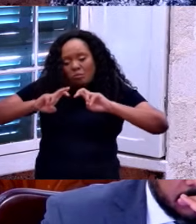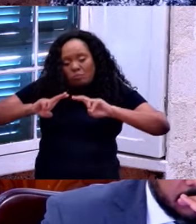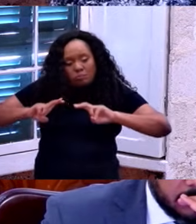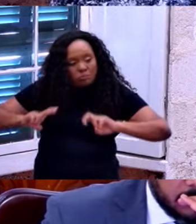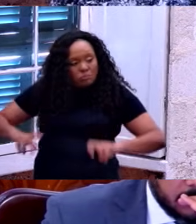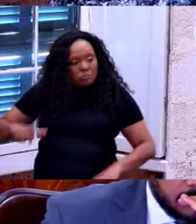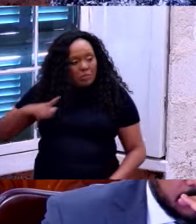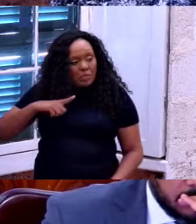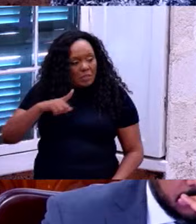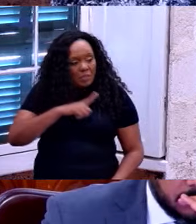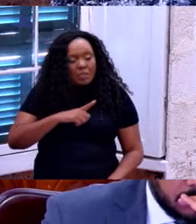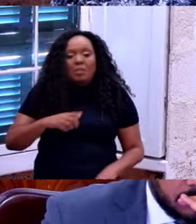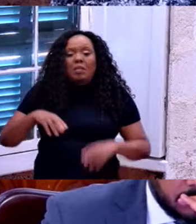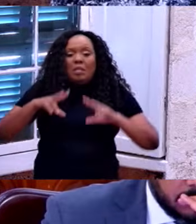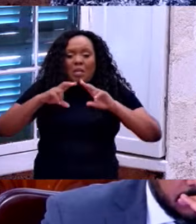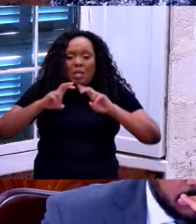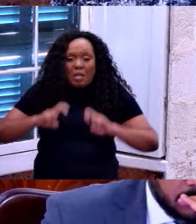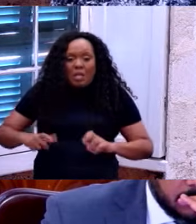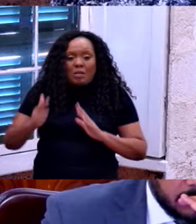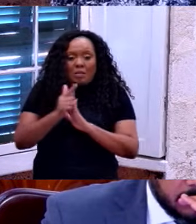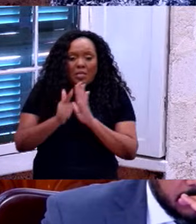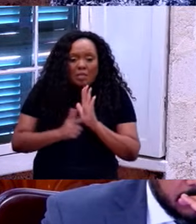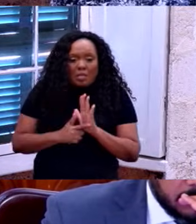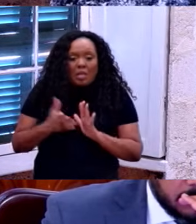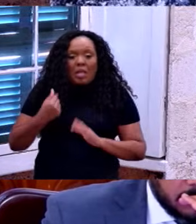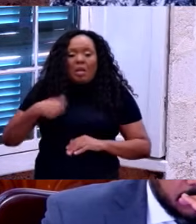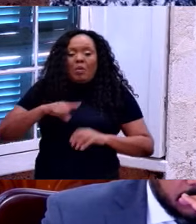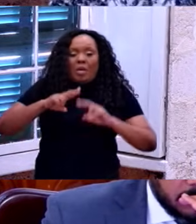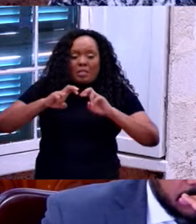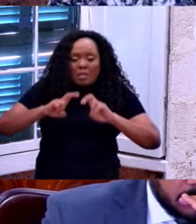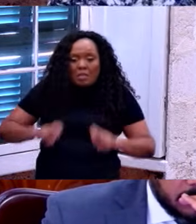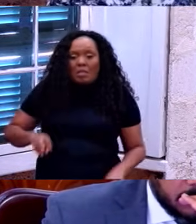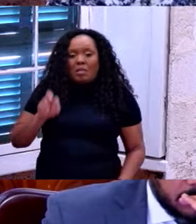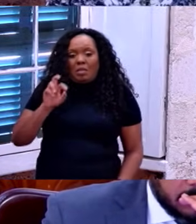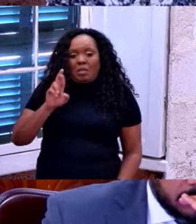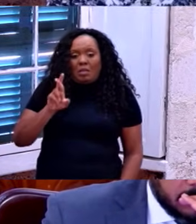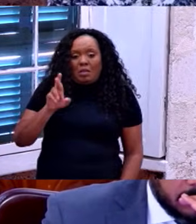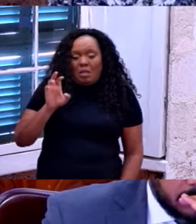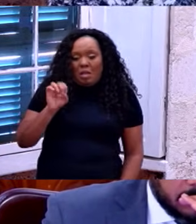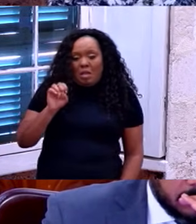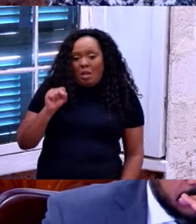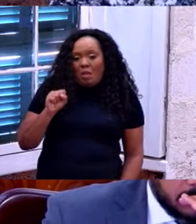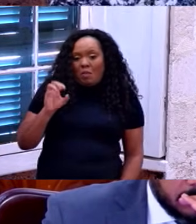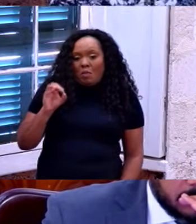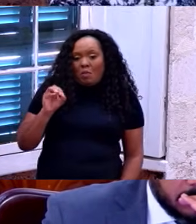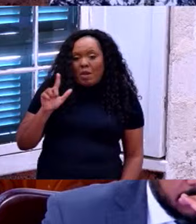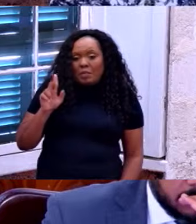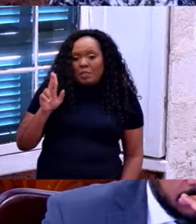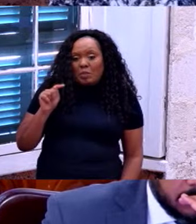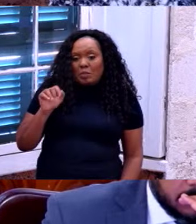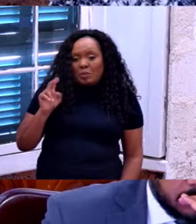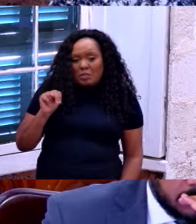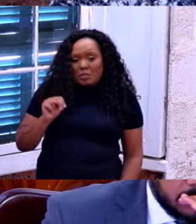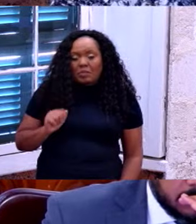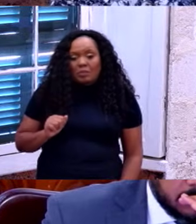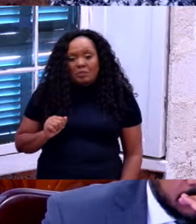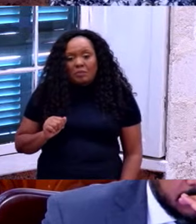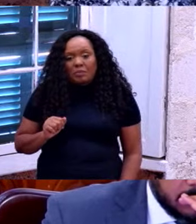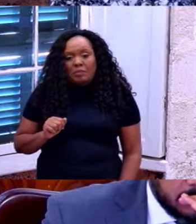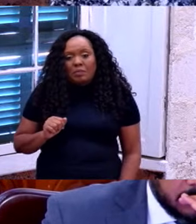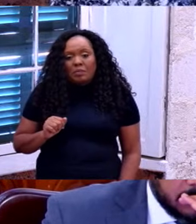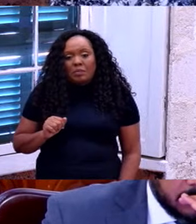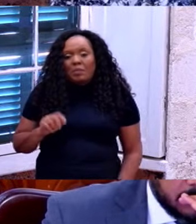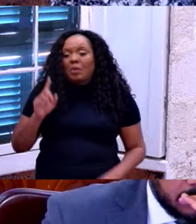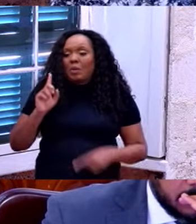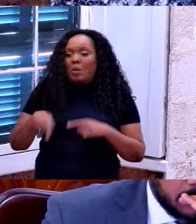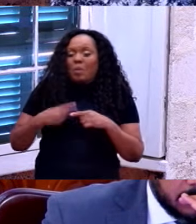we are the ones who will deal with the resolutions. And we are the ones that when the leader of government business brings 10